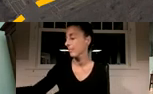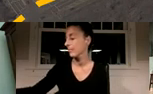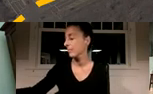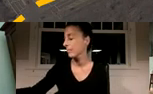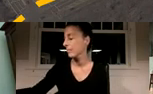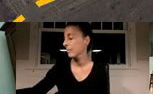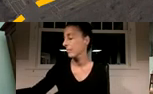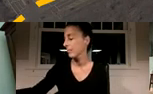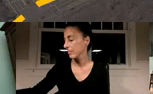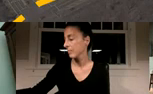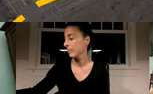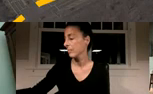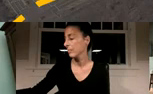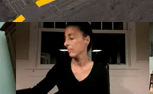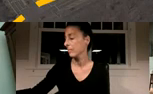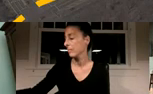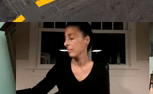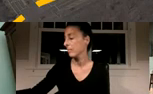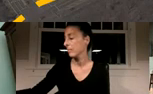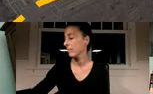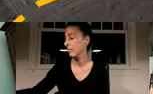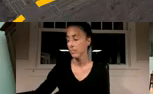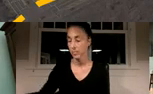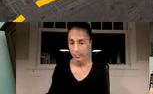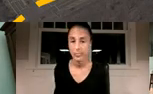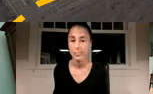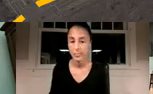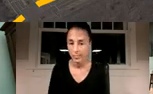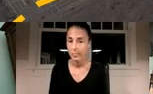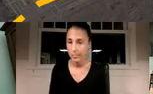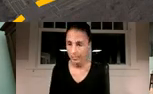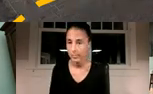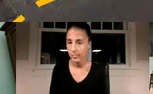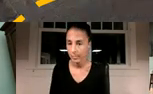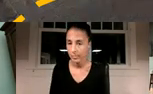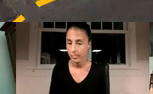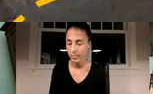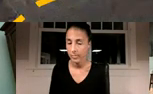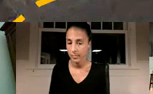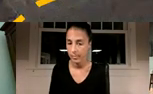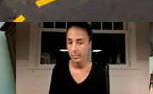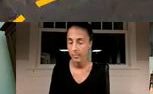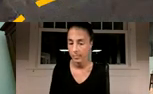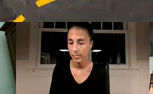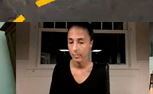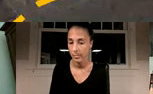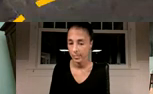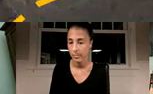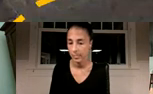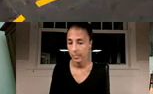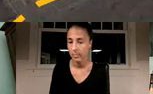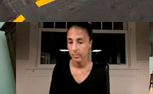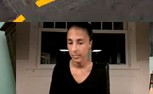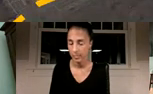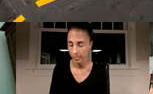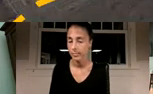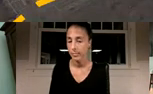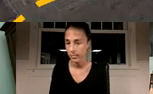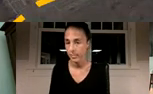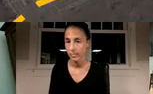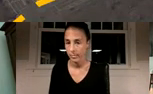high density is and what districts and where those downstream impacts are going to be, you know, depending on